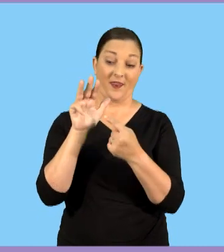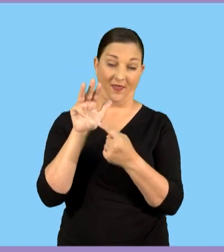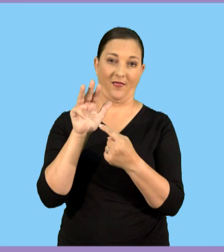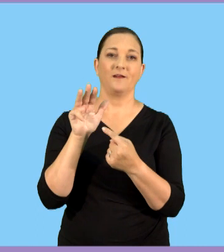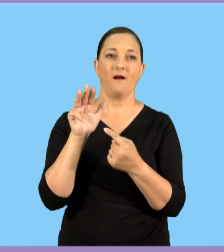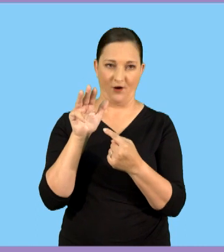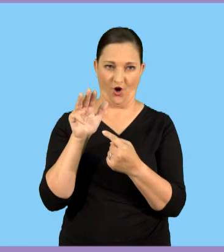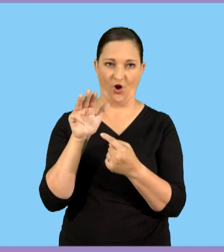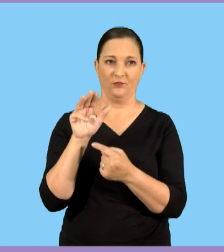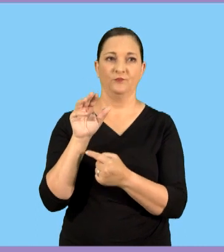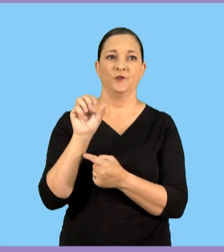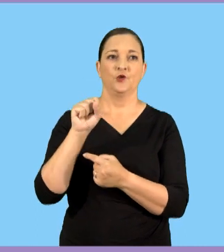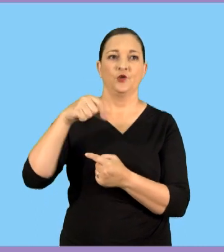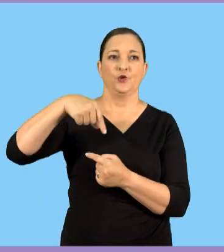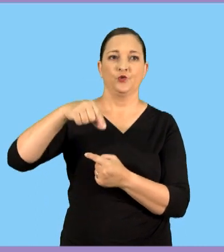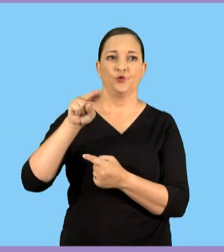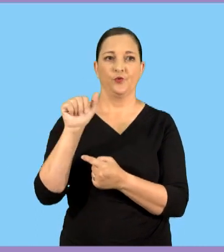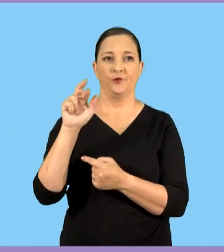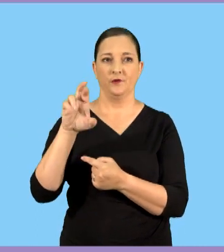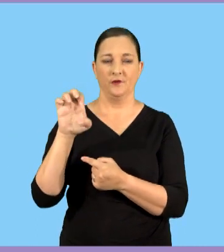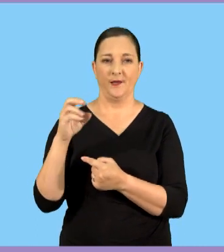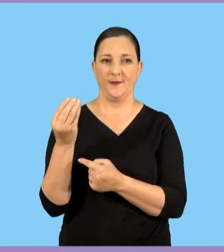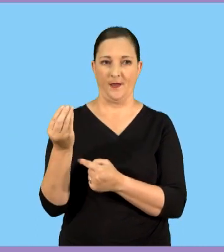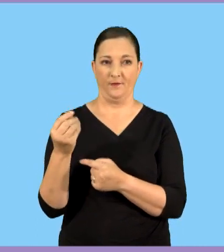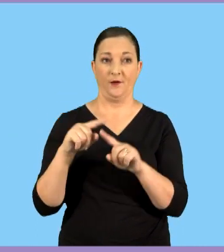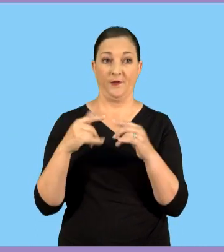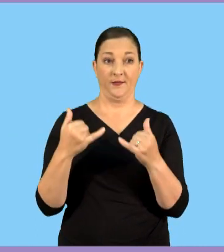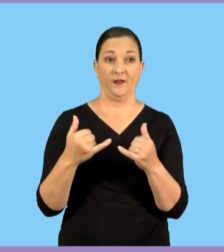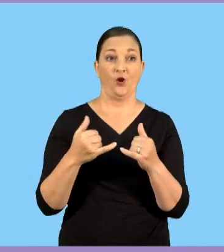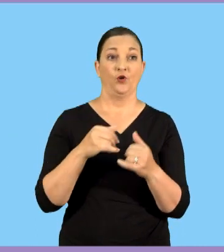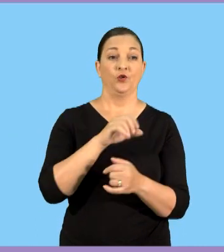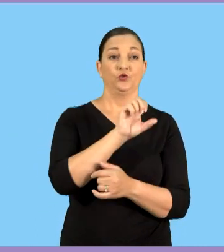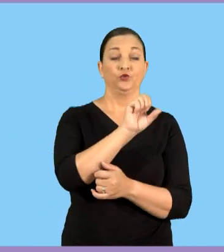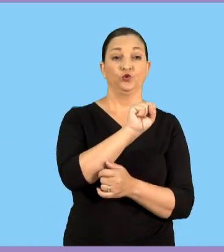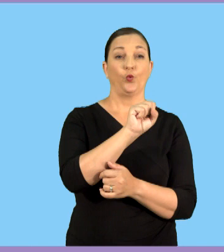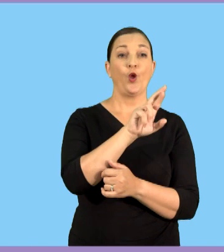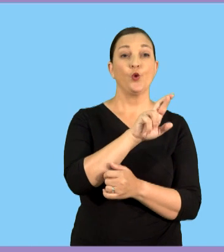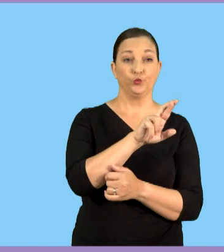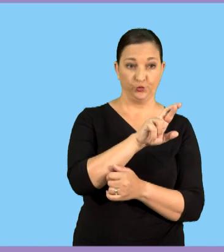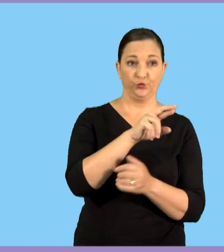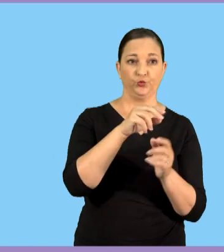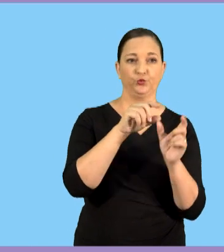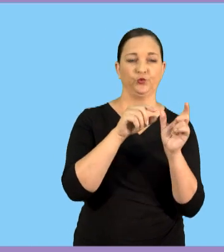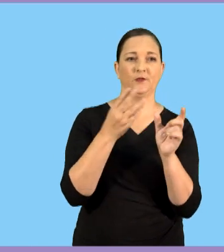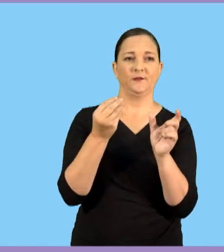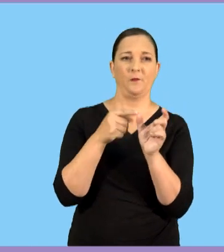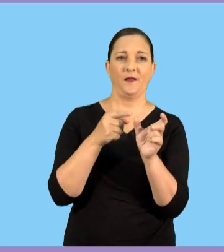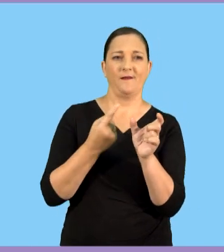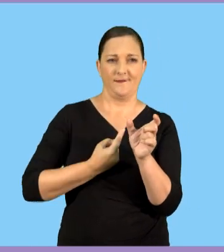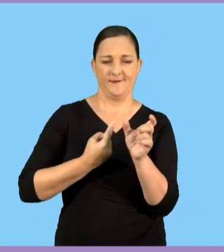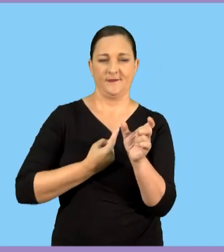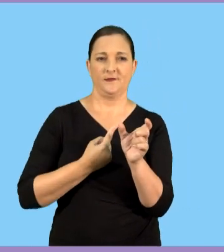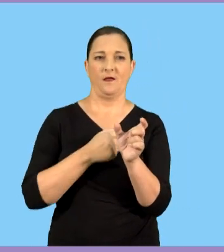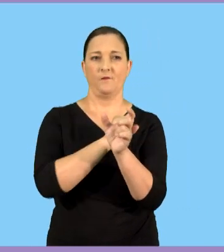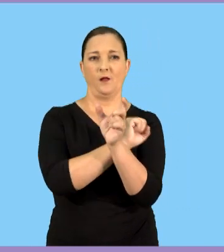a square number. Then we have a square root, that is the number that was multiplied by itself to get the